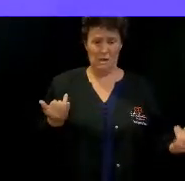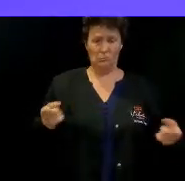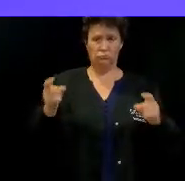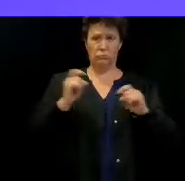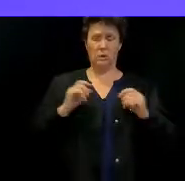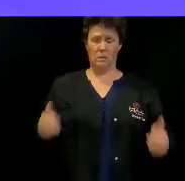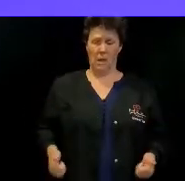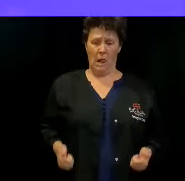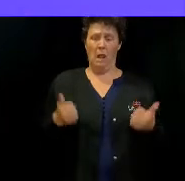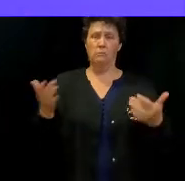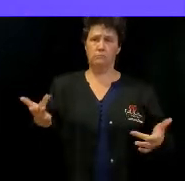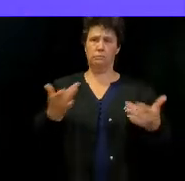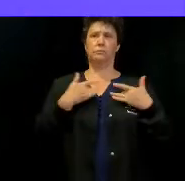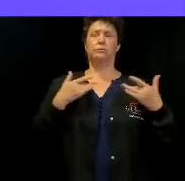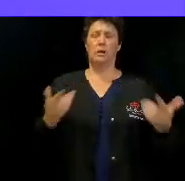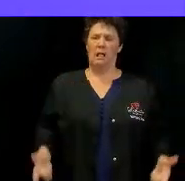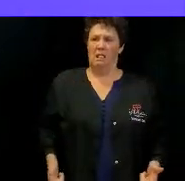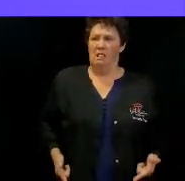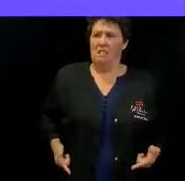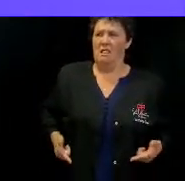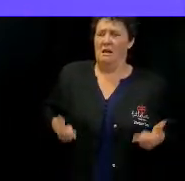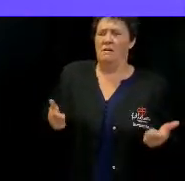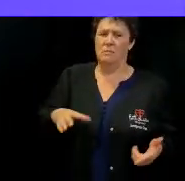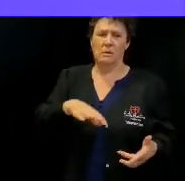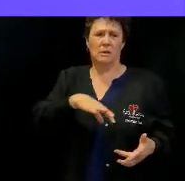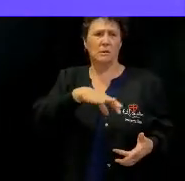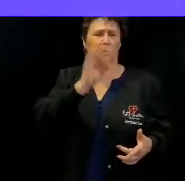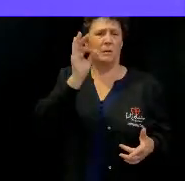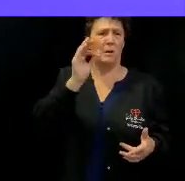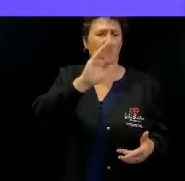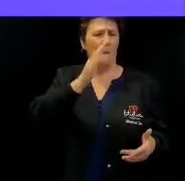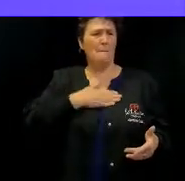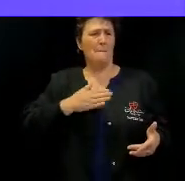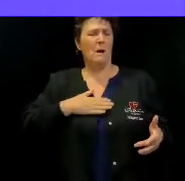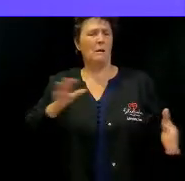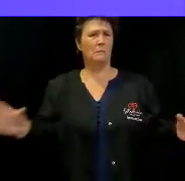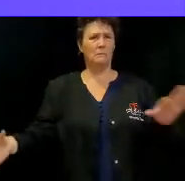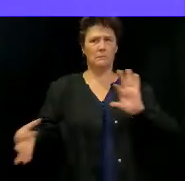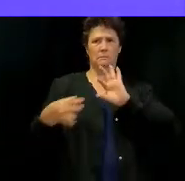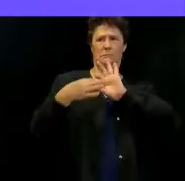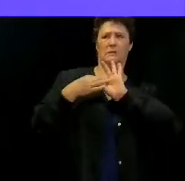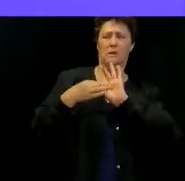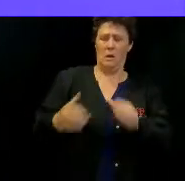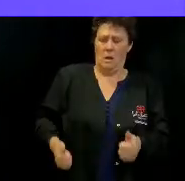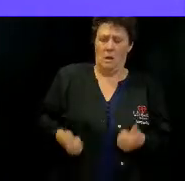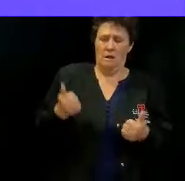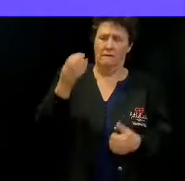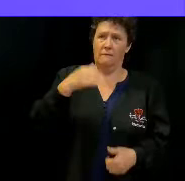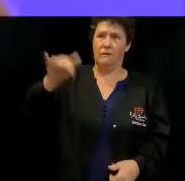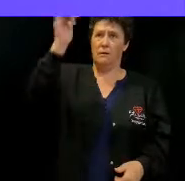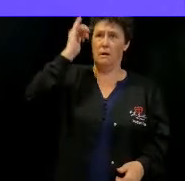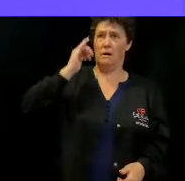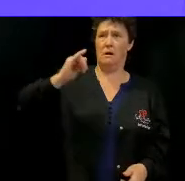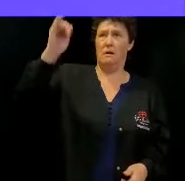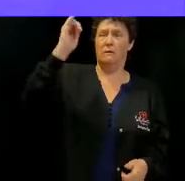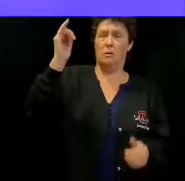your body will be raised and your spirit and your body be reconnected again, and you're going to live forever with Jesus in a brand new